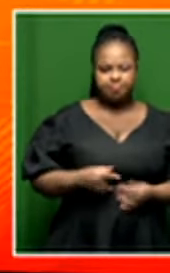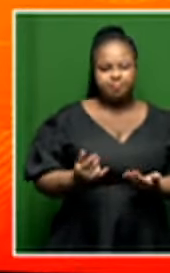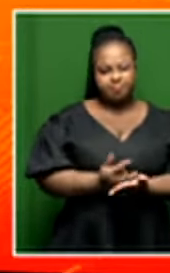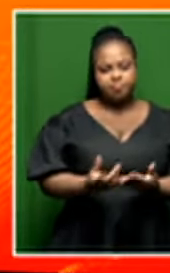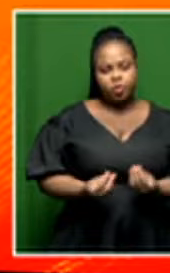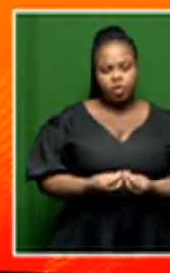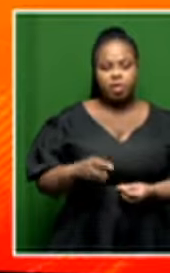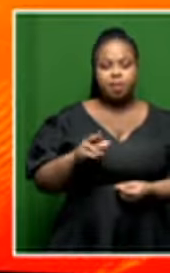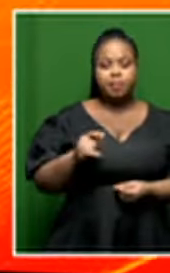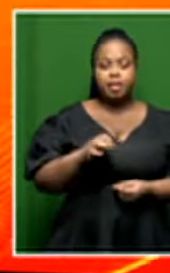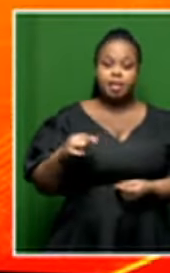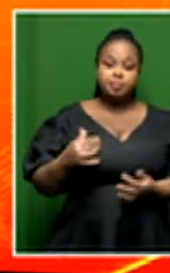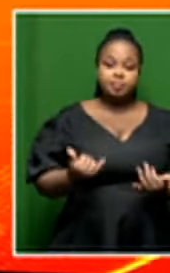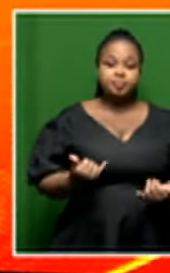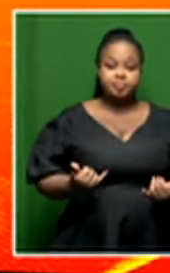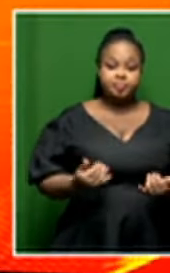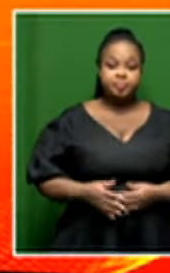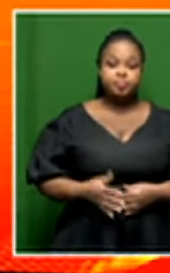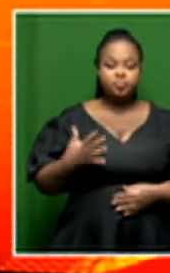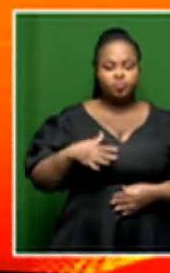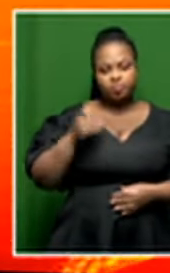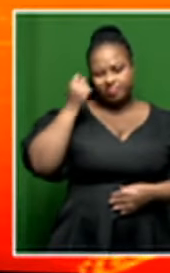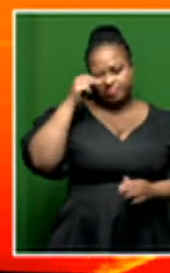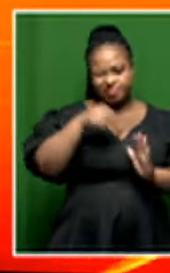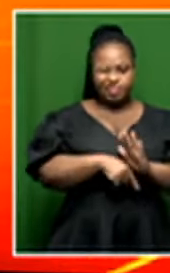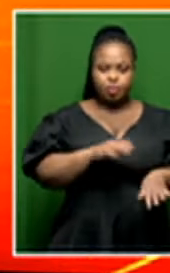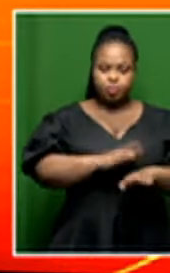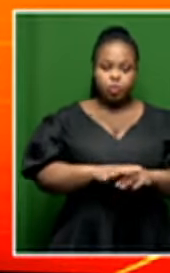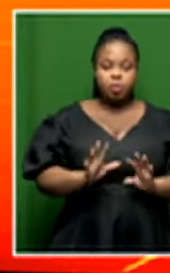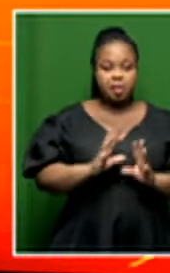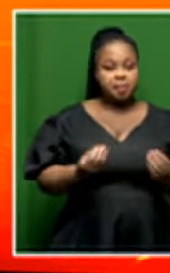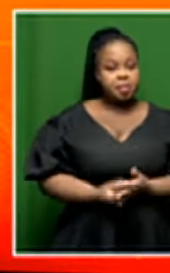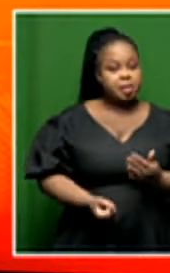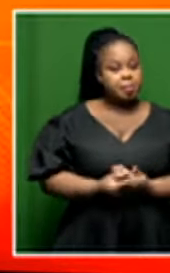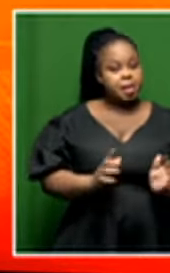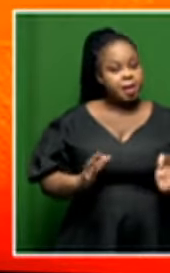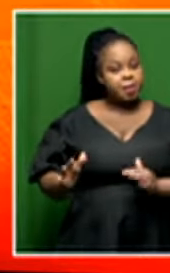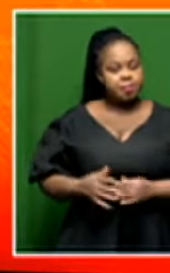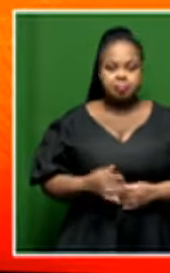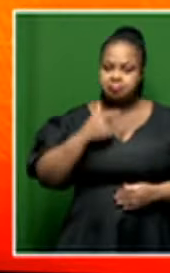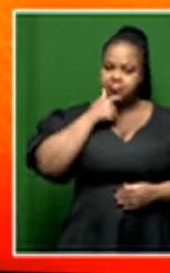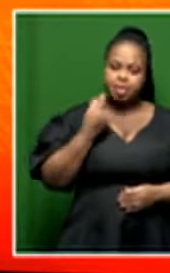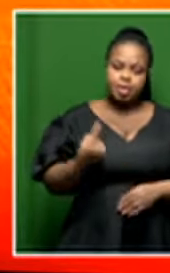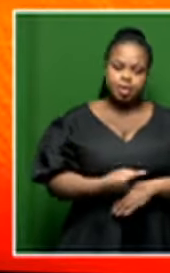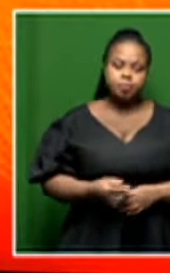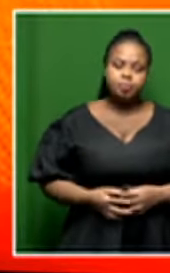talking to Rapelang throughout the day just to get an understanding as to how this is going to work. And a very sad day indeed. All right.